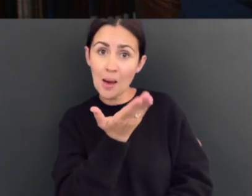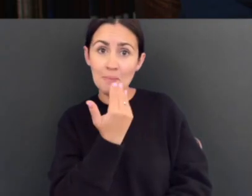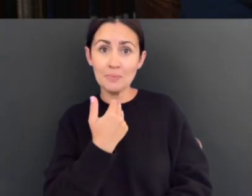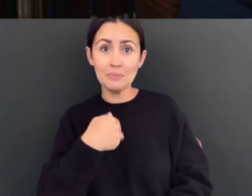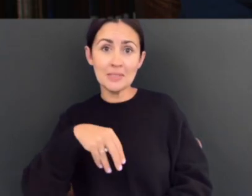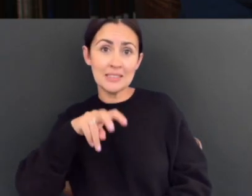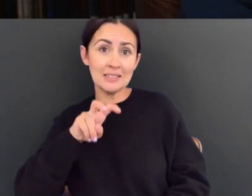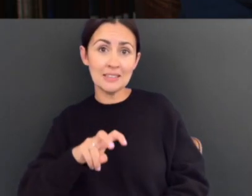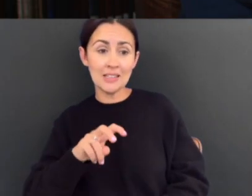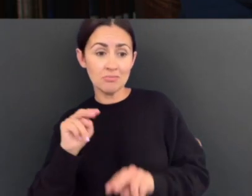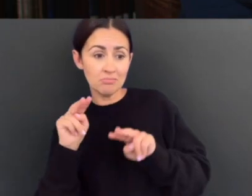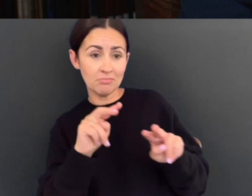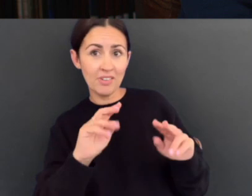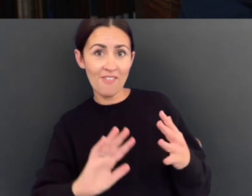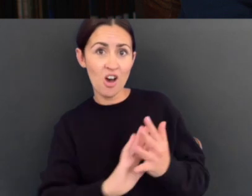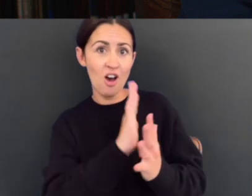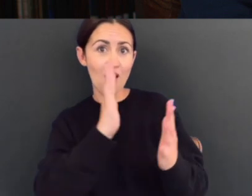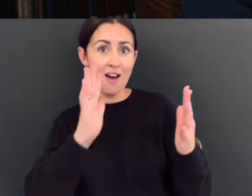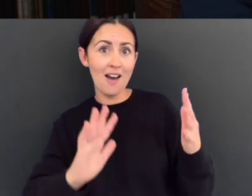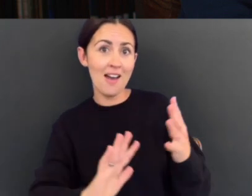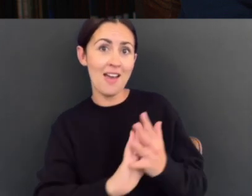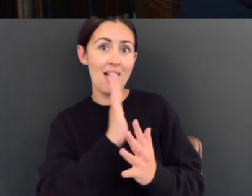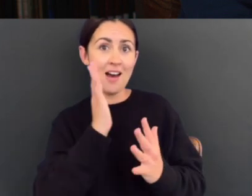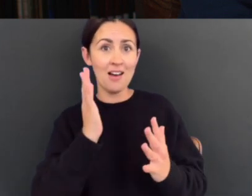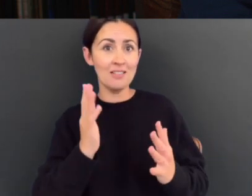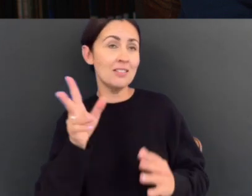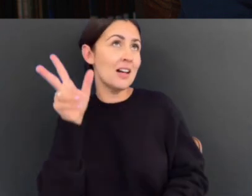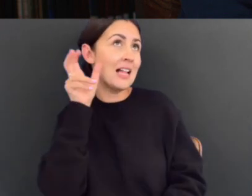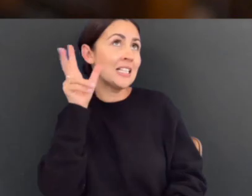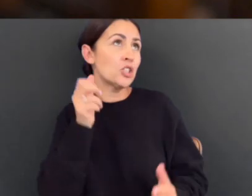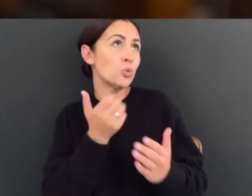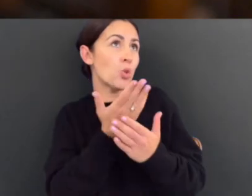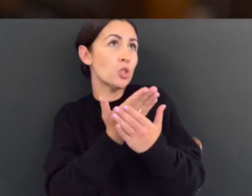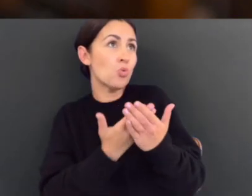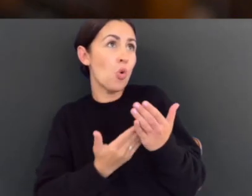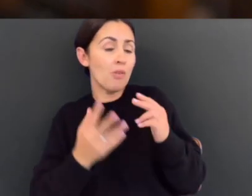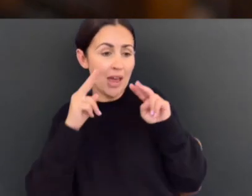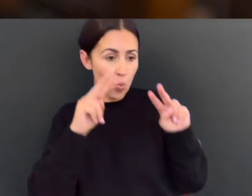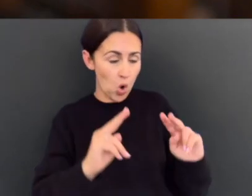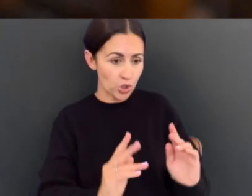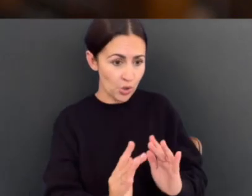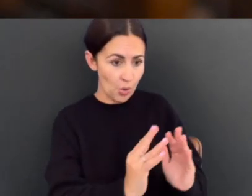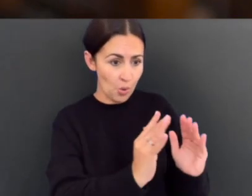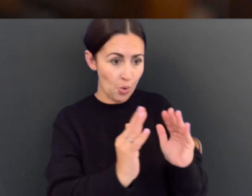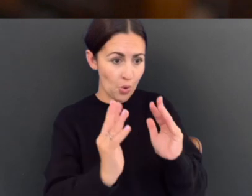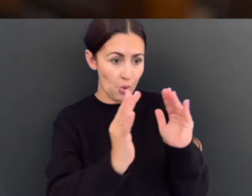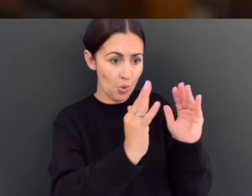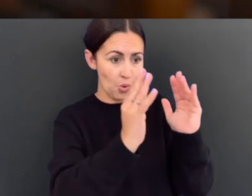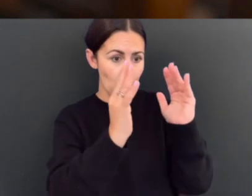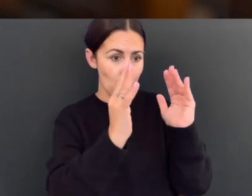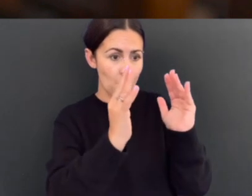Allow the voice of the storyteller to soothe you while you gaze at the flames. Perhaps it is an uncle, a